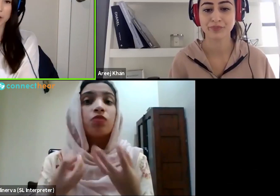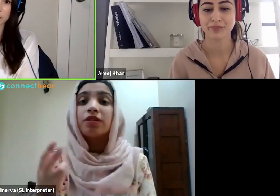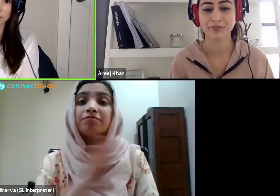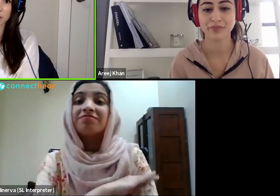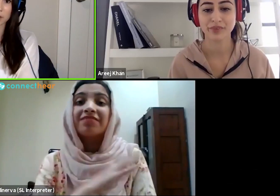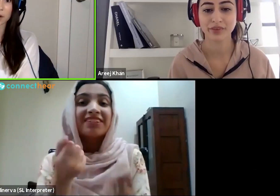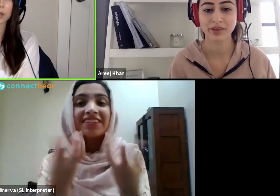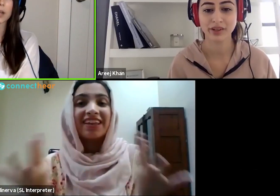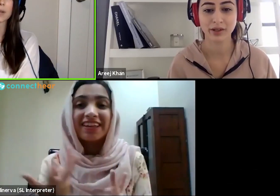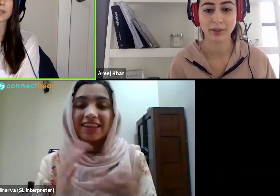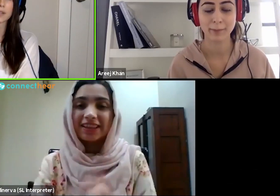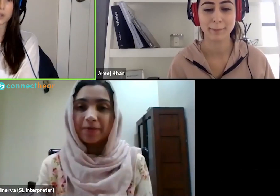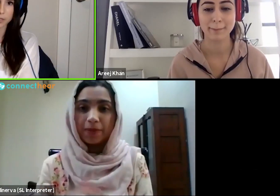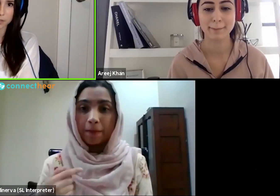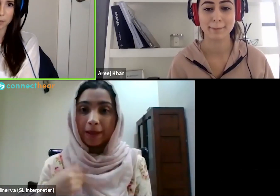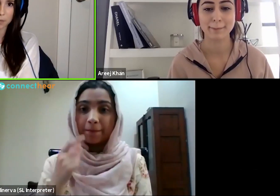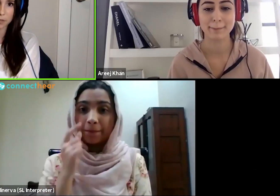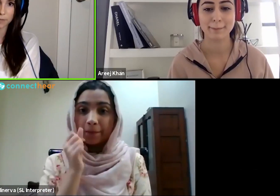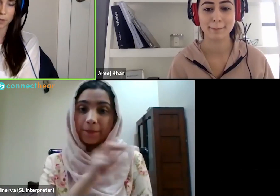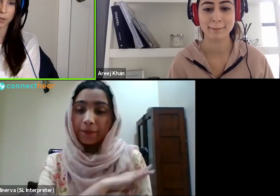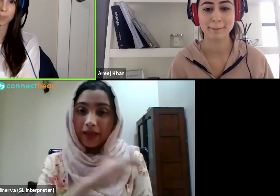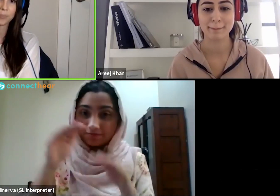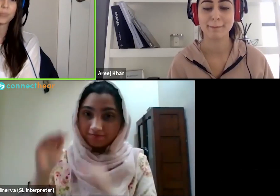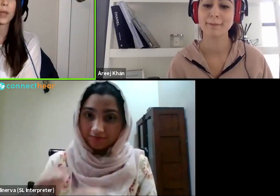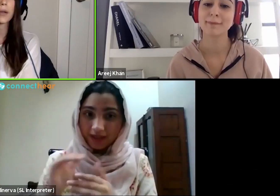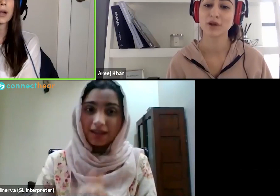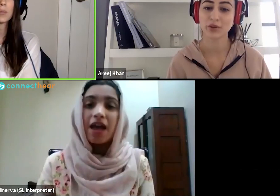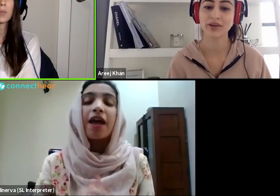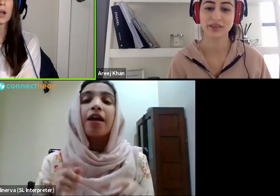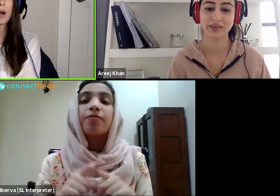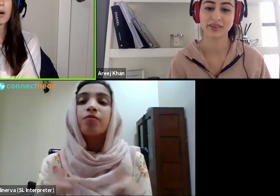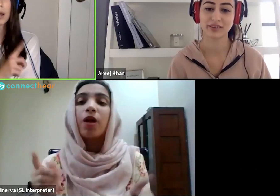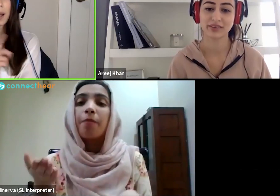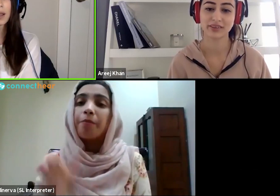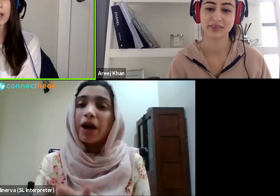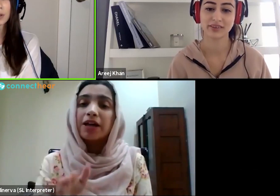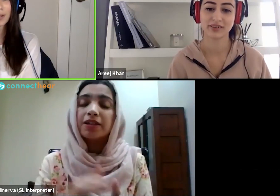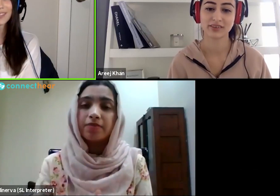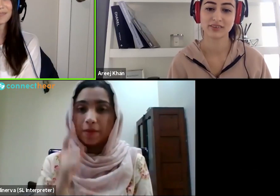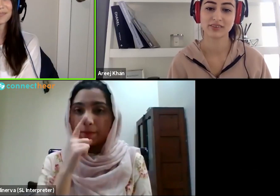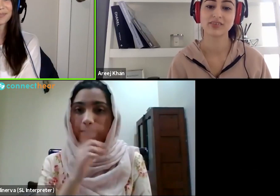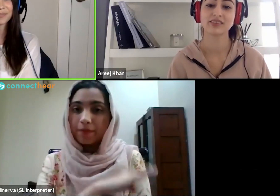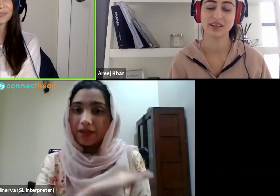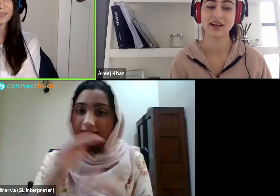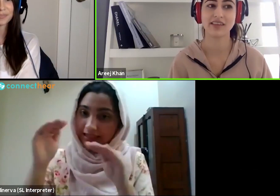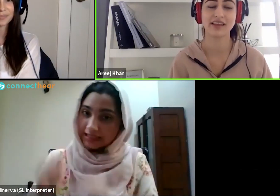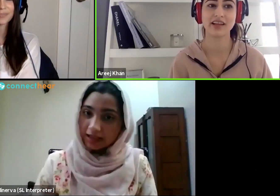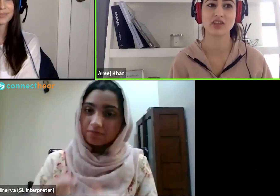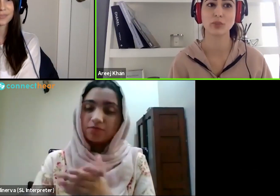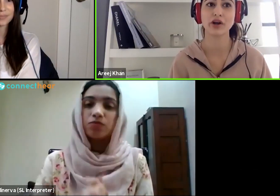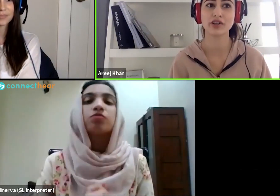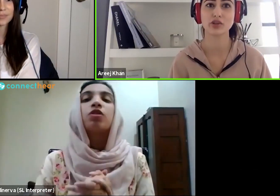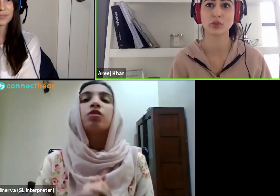my brother is younger, and my sister is the baby of the family. And we all have biological cochlear implants. Yeah, and